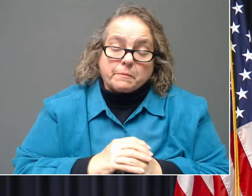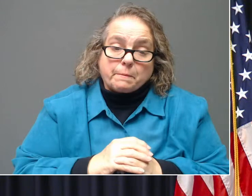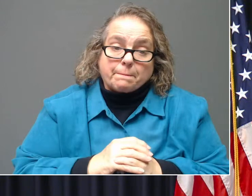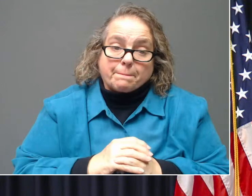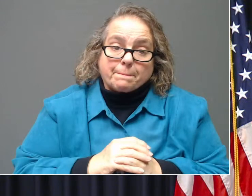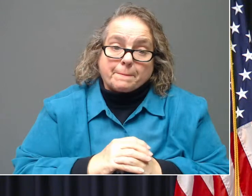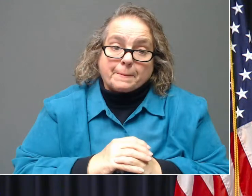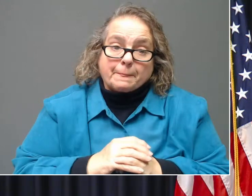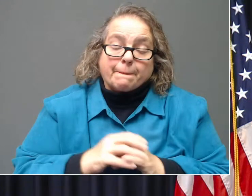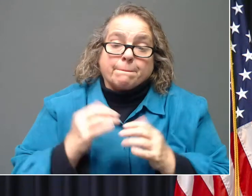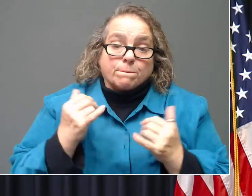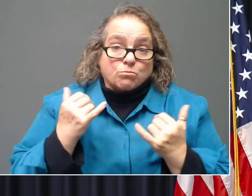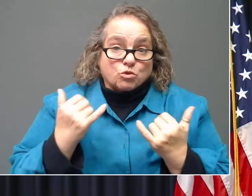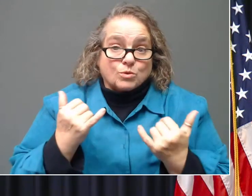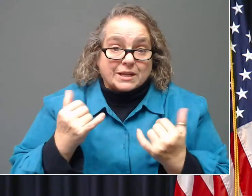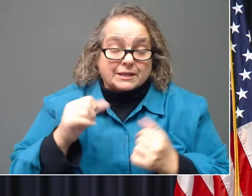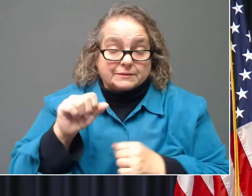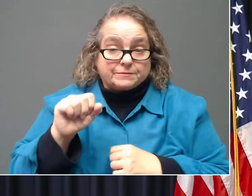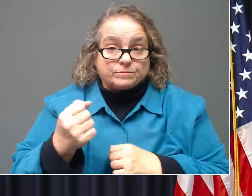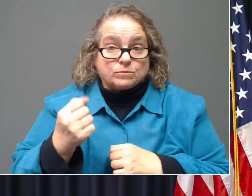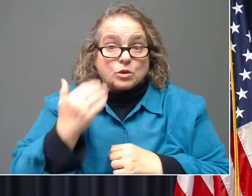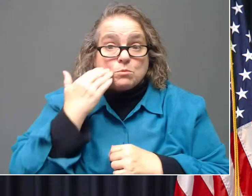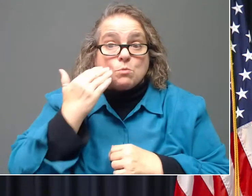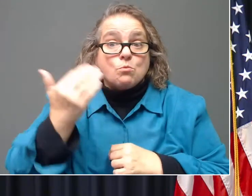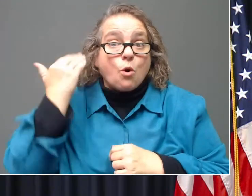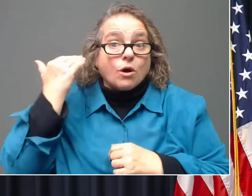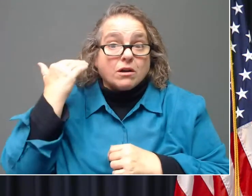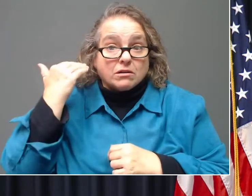Now, today's memorial